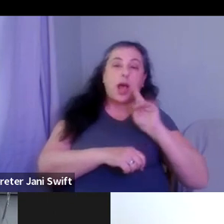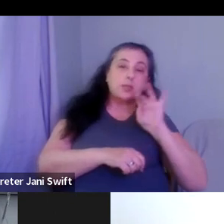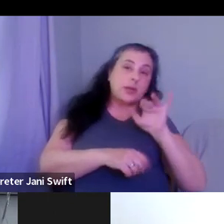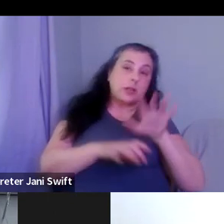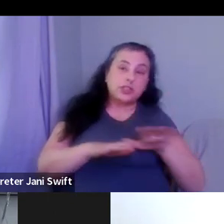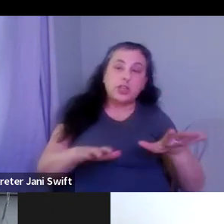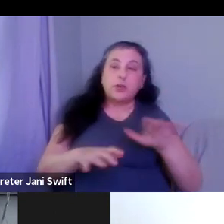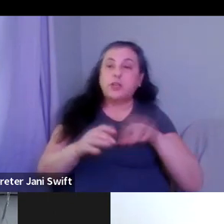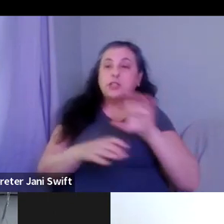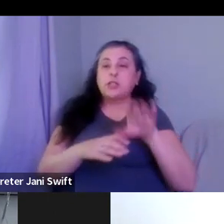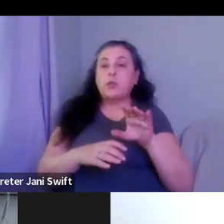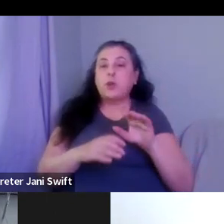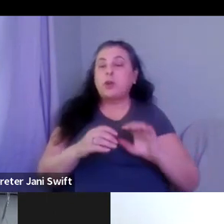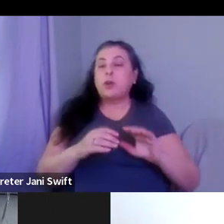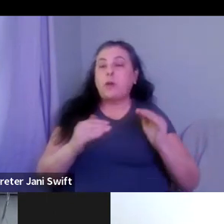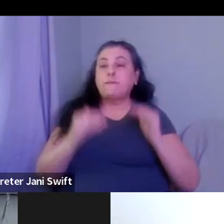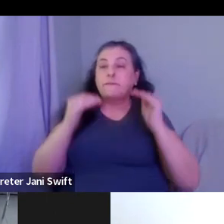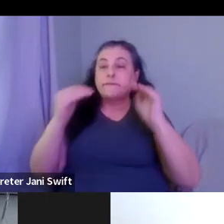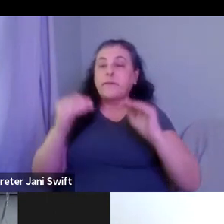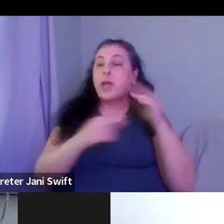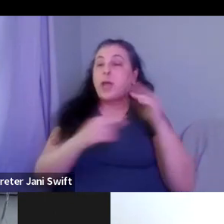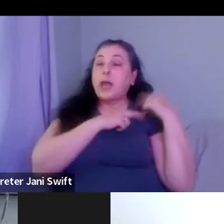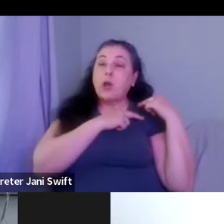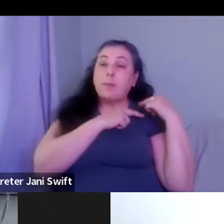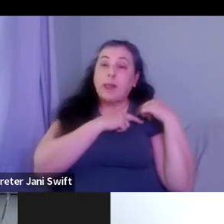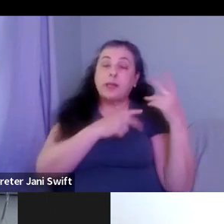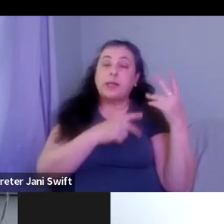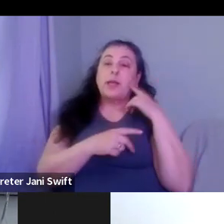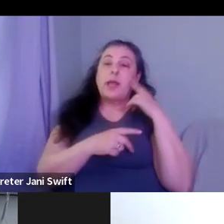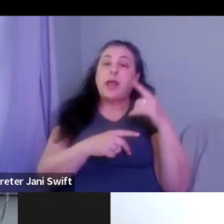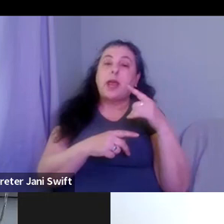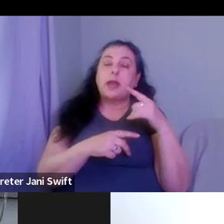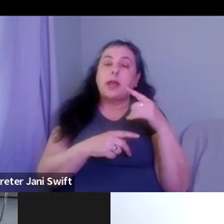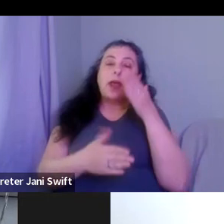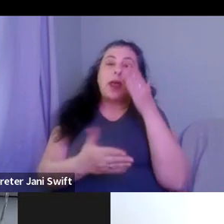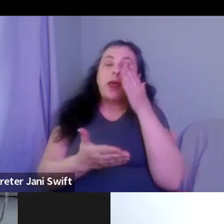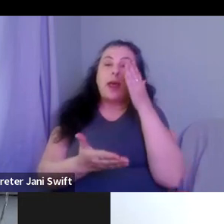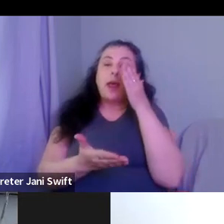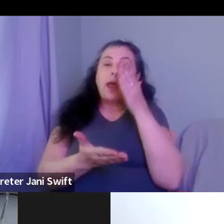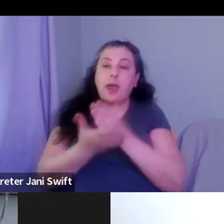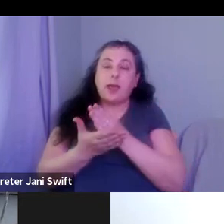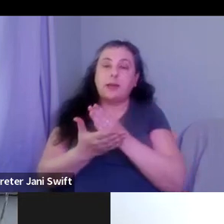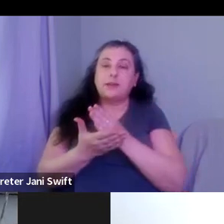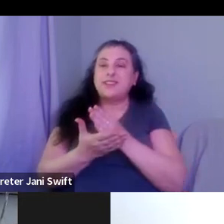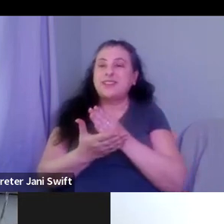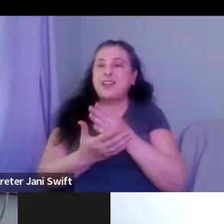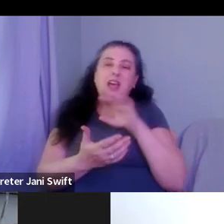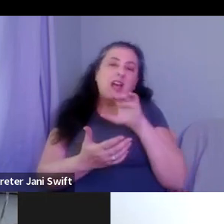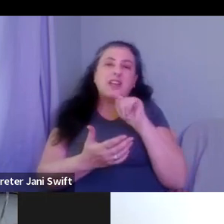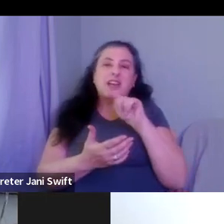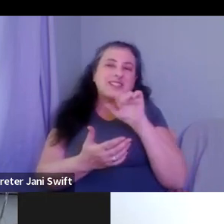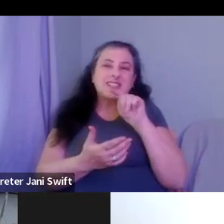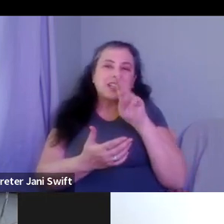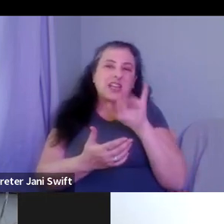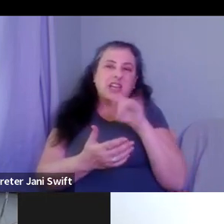looking to advance accountability and end the toxicity within restaurants. CHAD really believes that